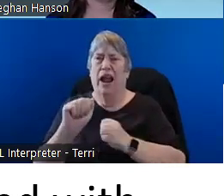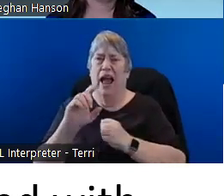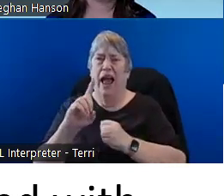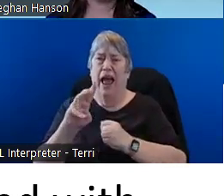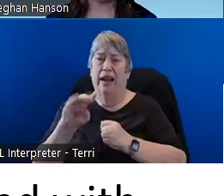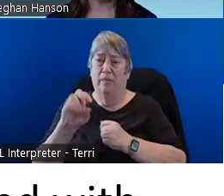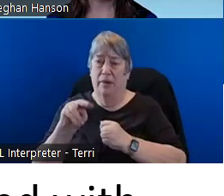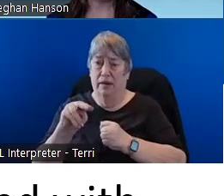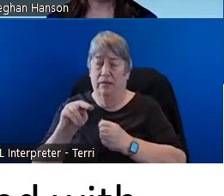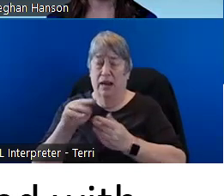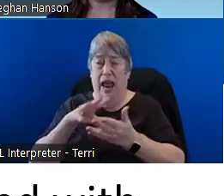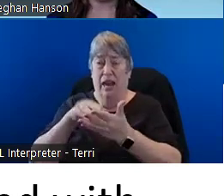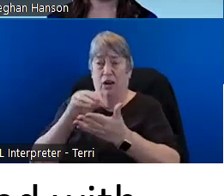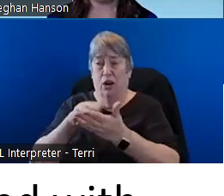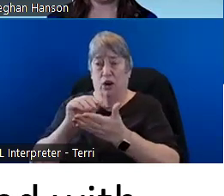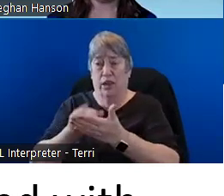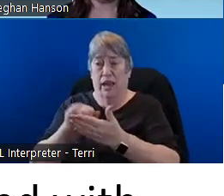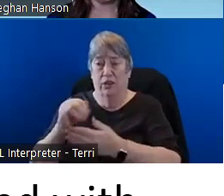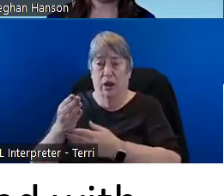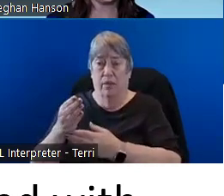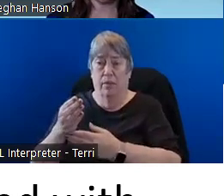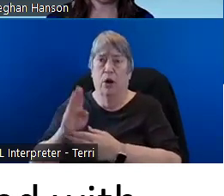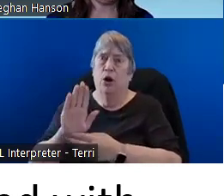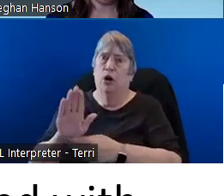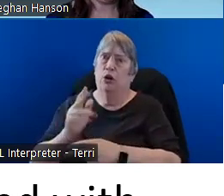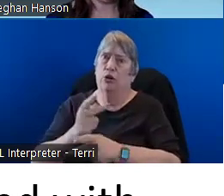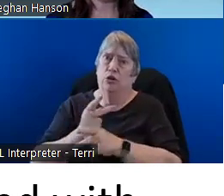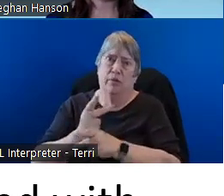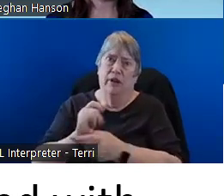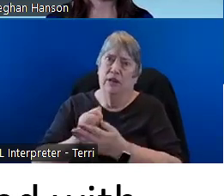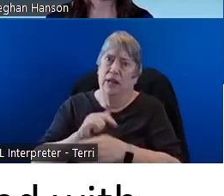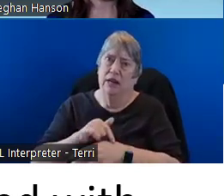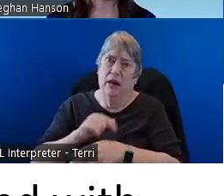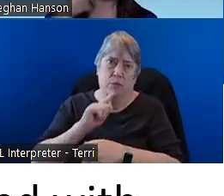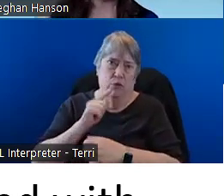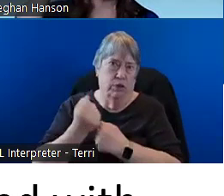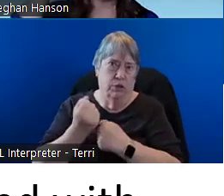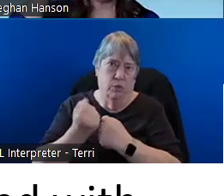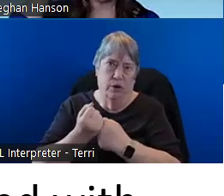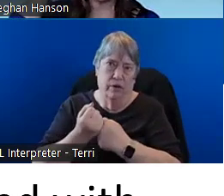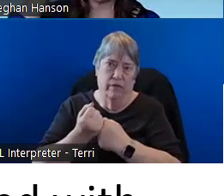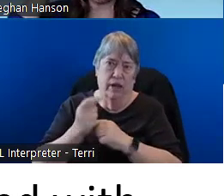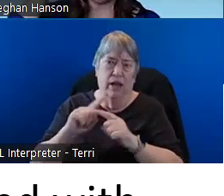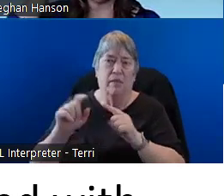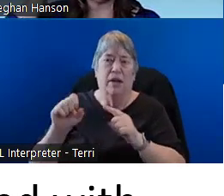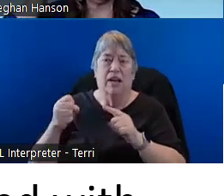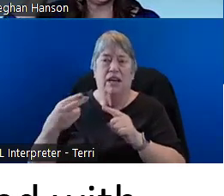Um, she had a really supportive supervisor at the time, but she had a lot of trouble navigating her coworkers. She felt